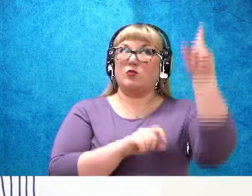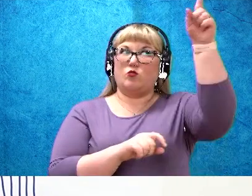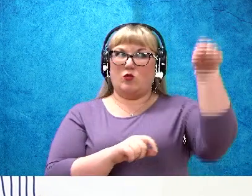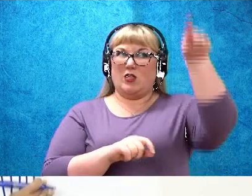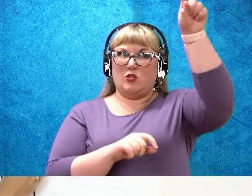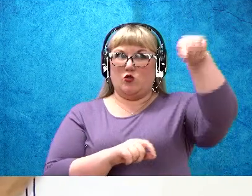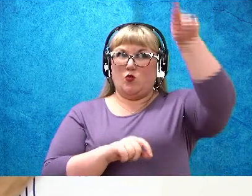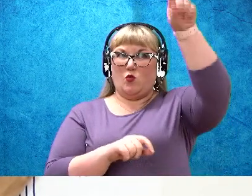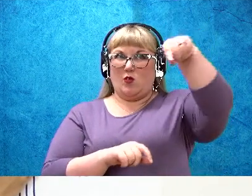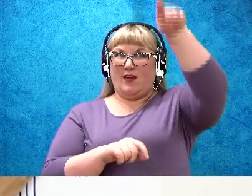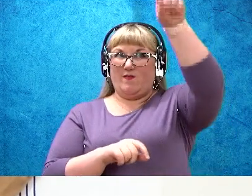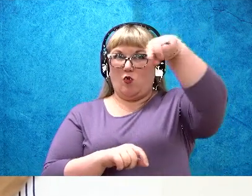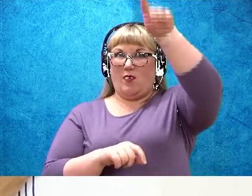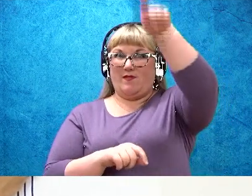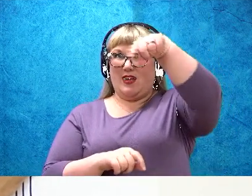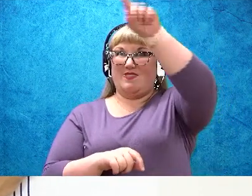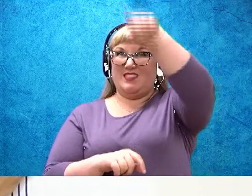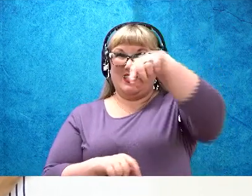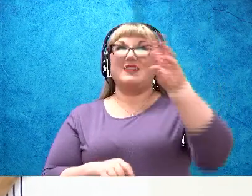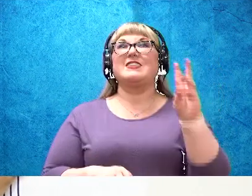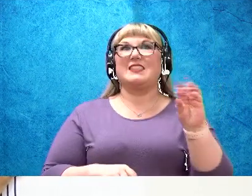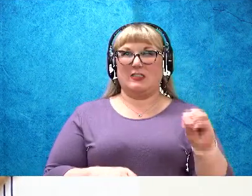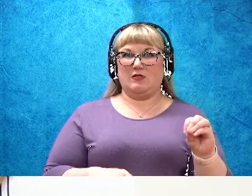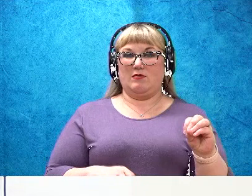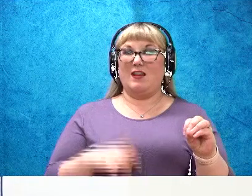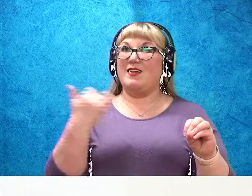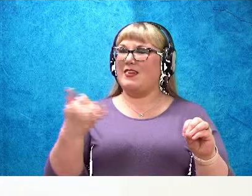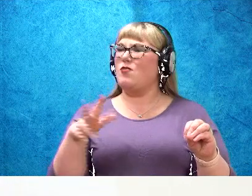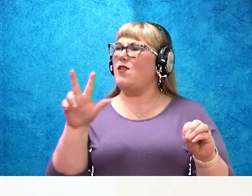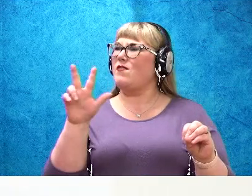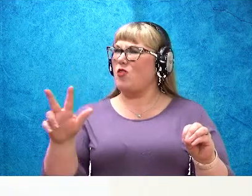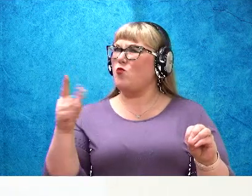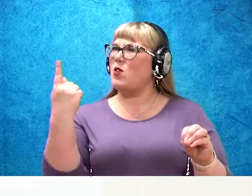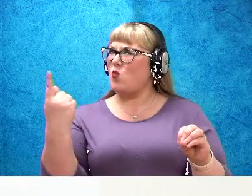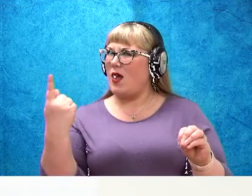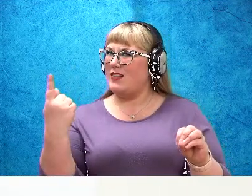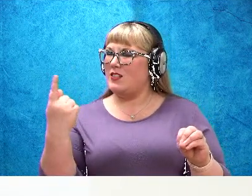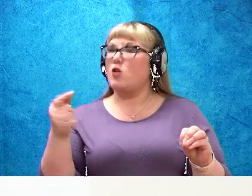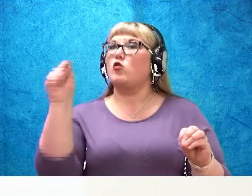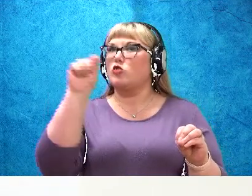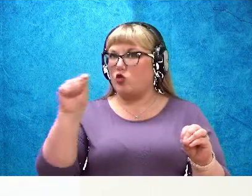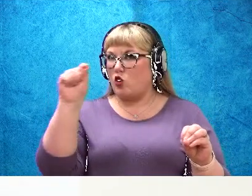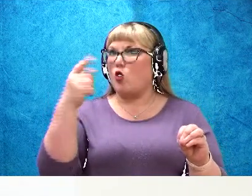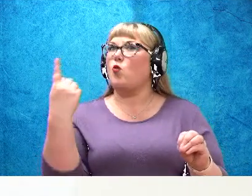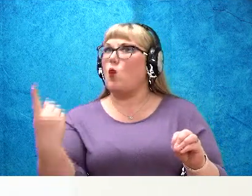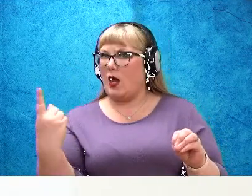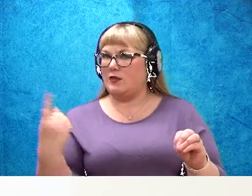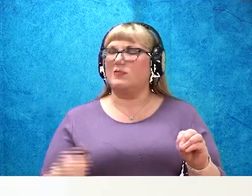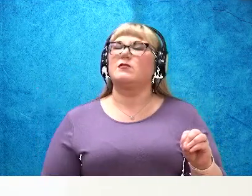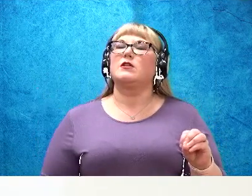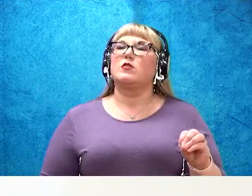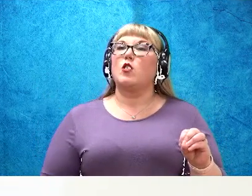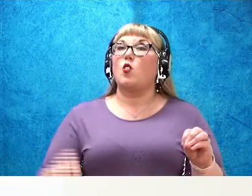tens. Now I have a 3 in the one spot. I'm going to use a circle to represent my